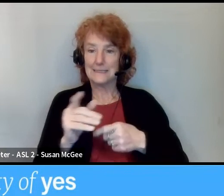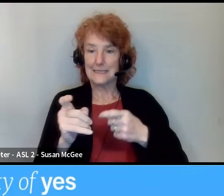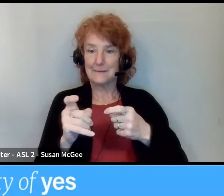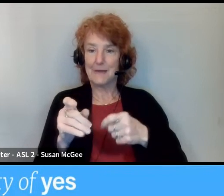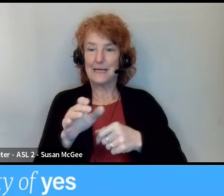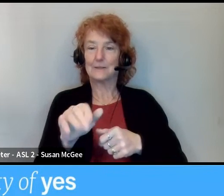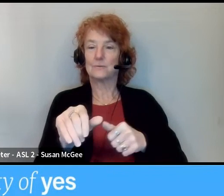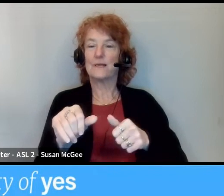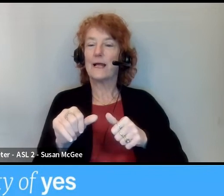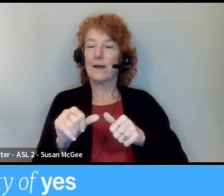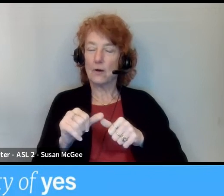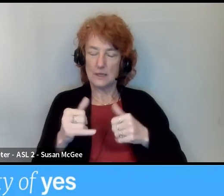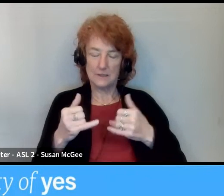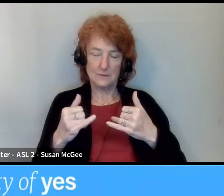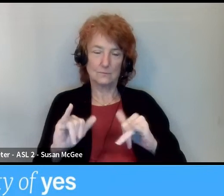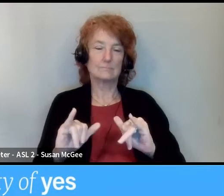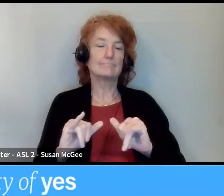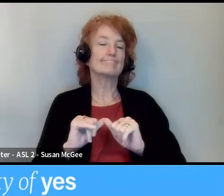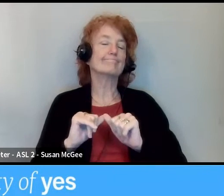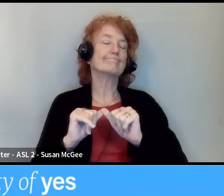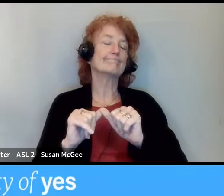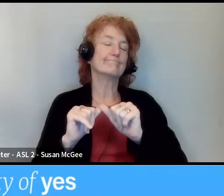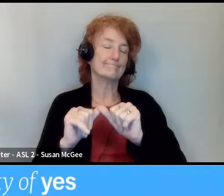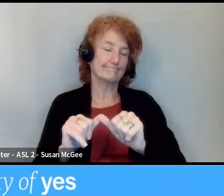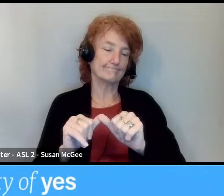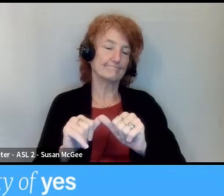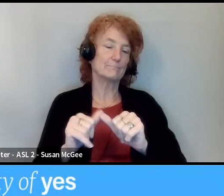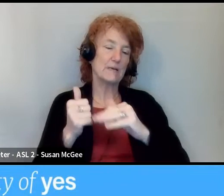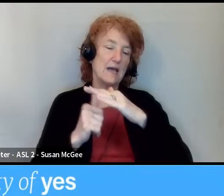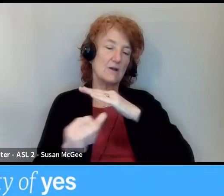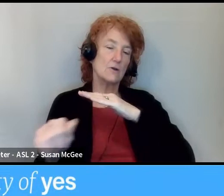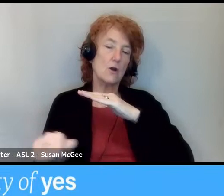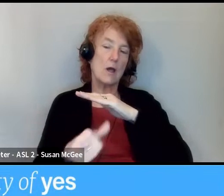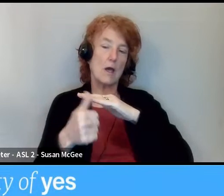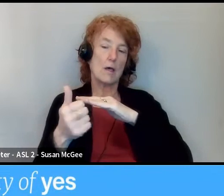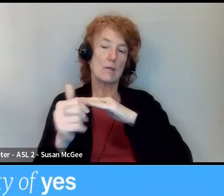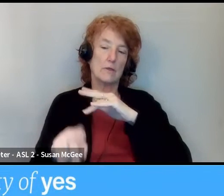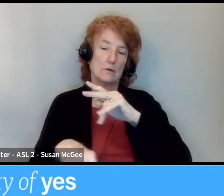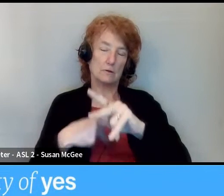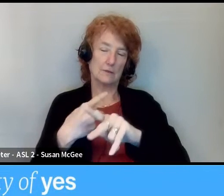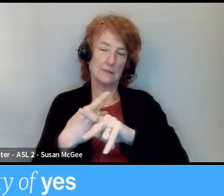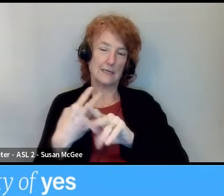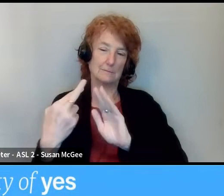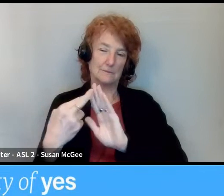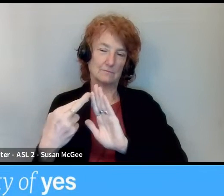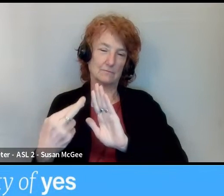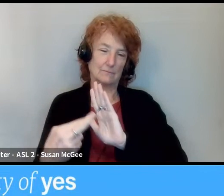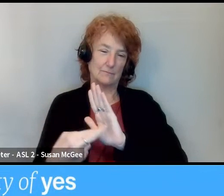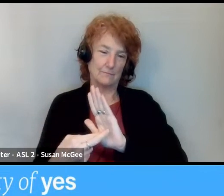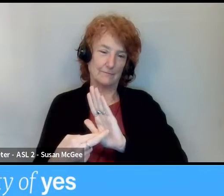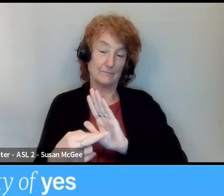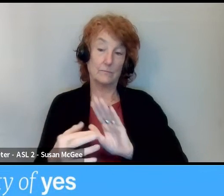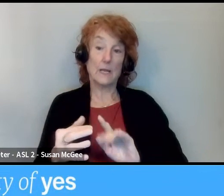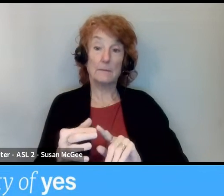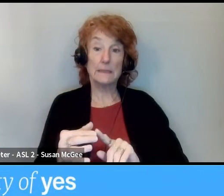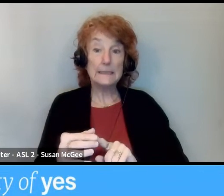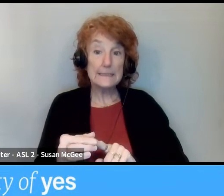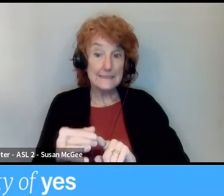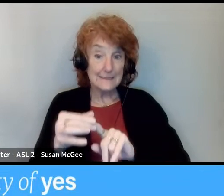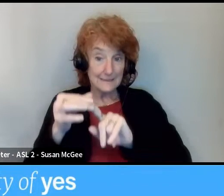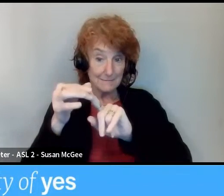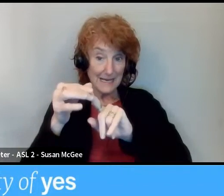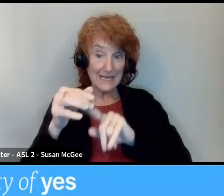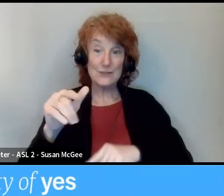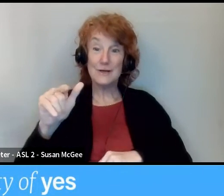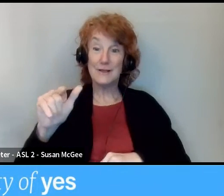for other types of regulations as well. Again, especially in lower density growth management areas, those